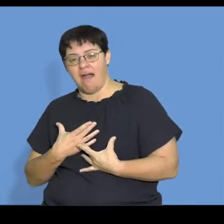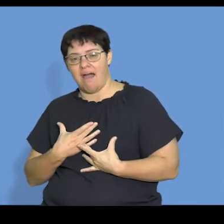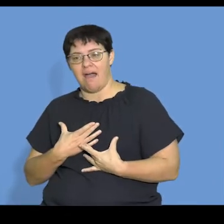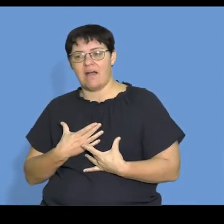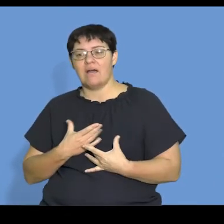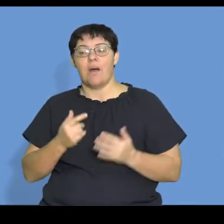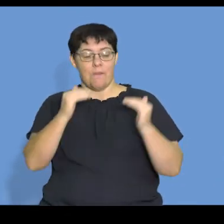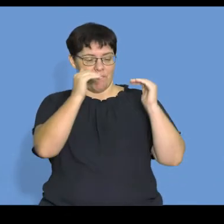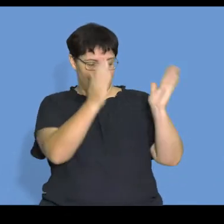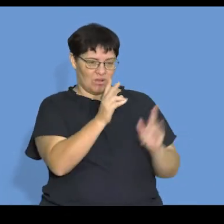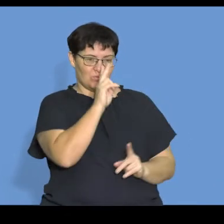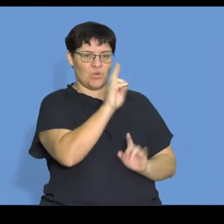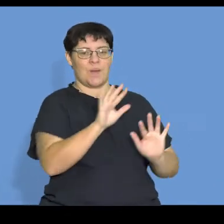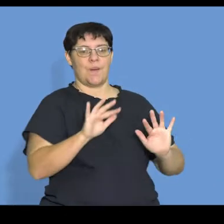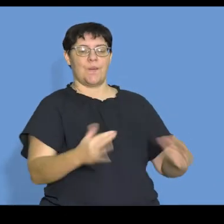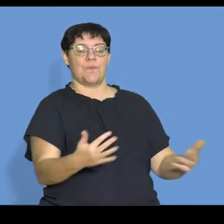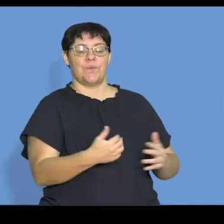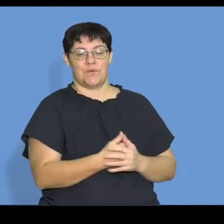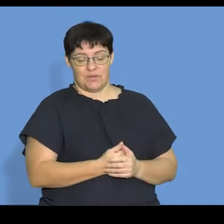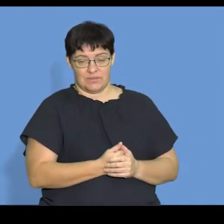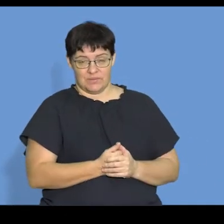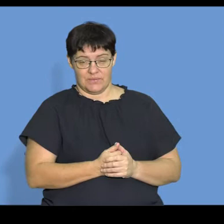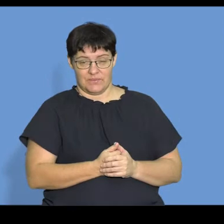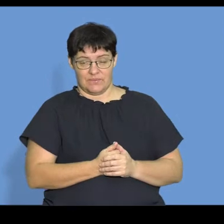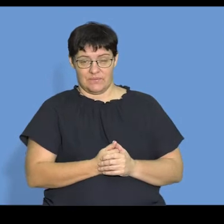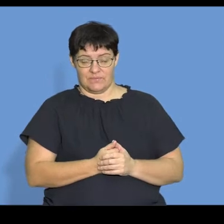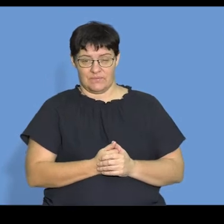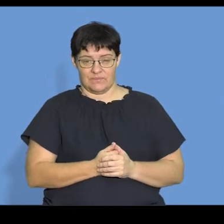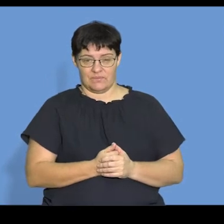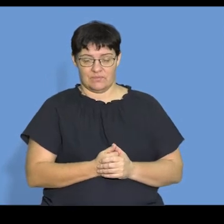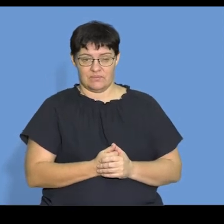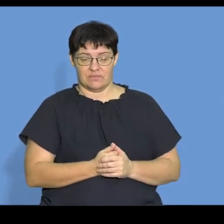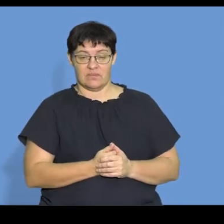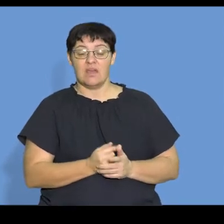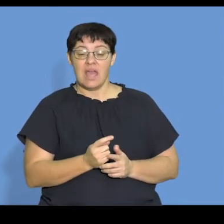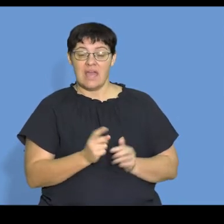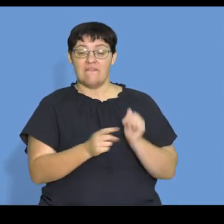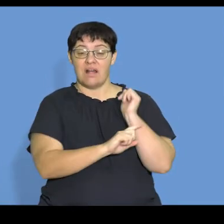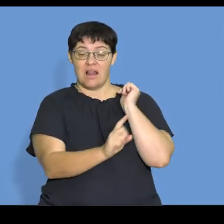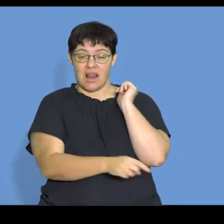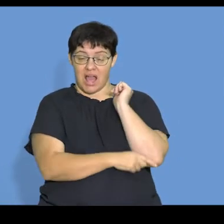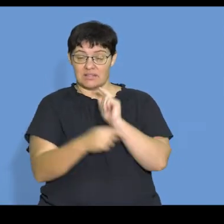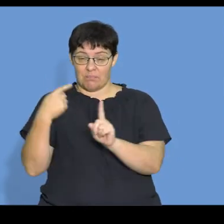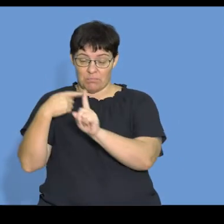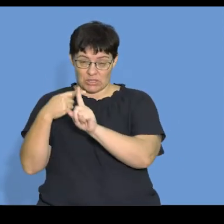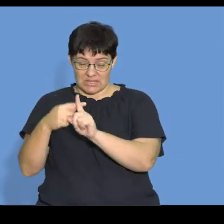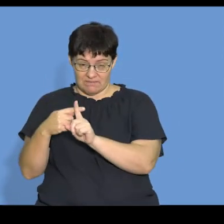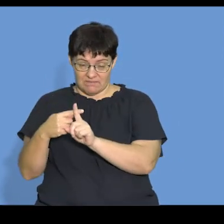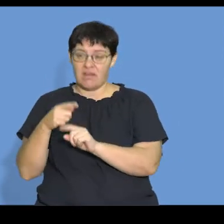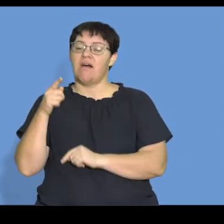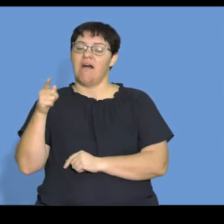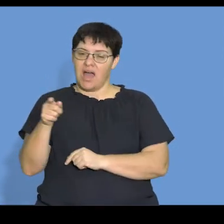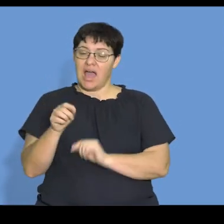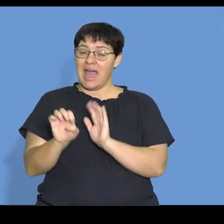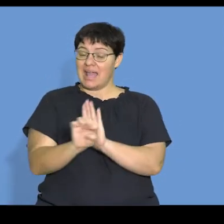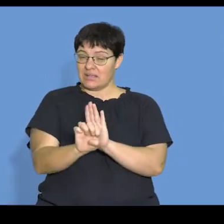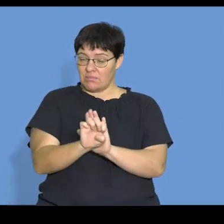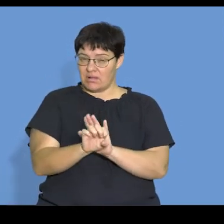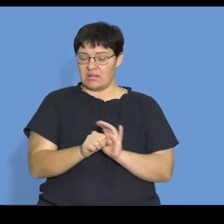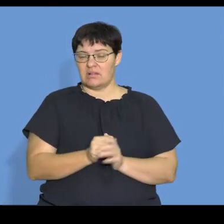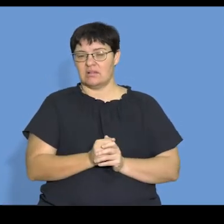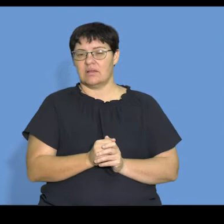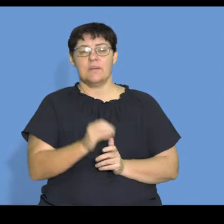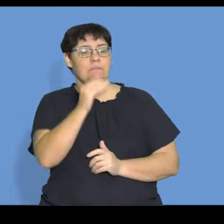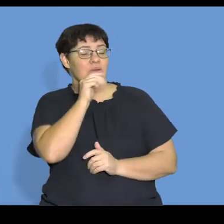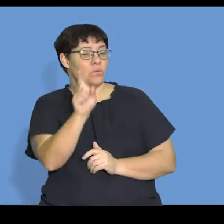your brackets are going to be. If the last term is a positive, as my first example there, it